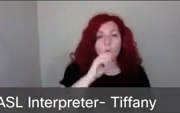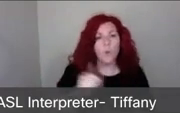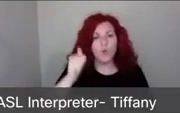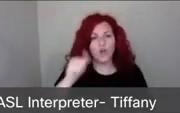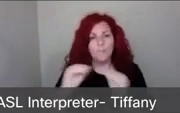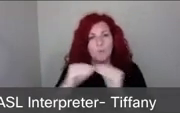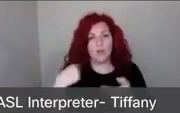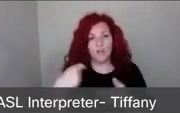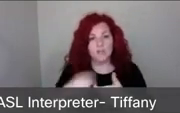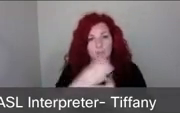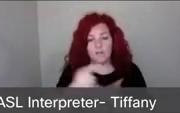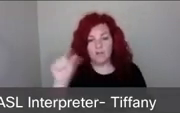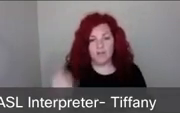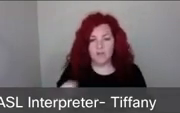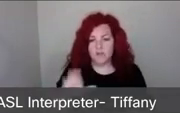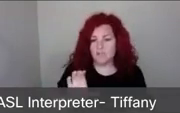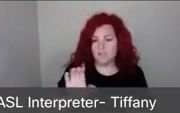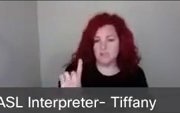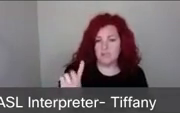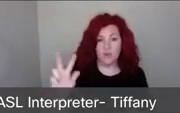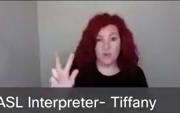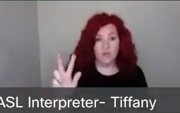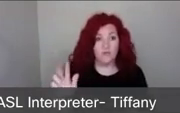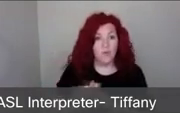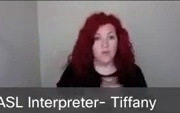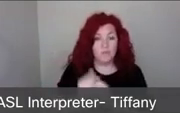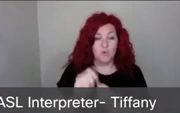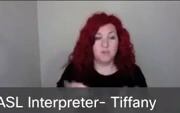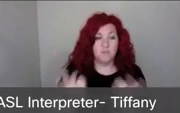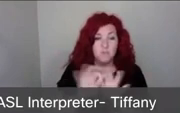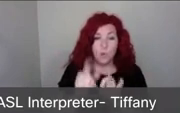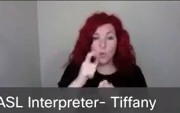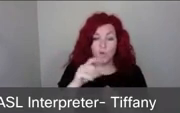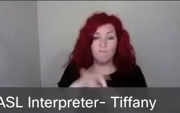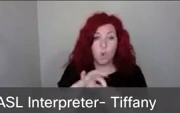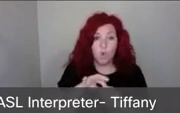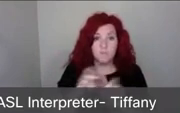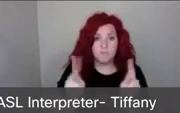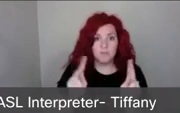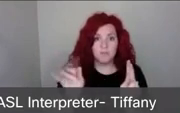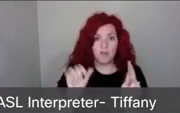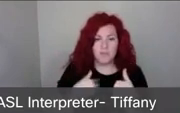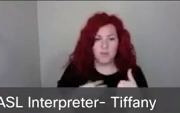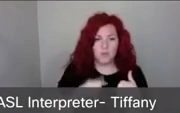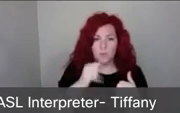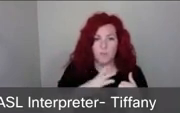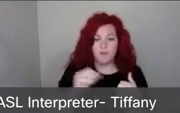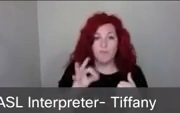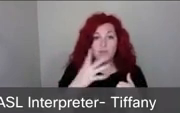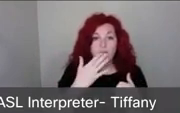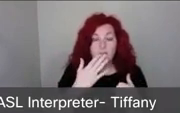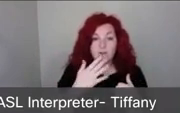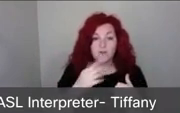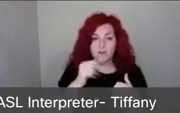CD3, but also, most importantly, who votes with people like me, women of color, women